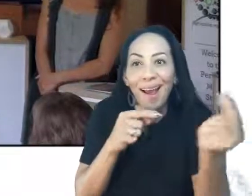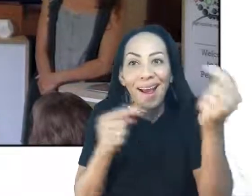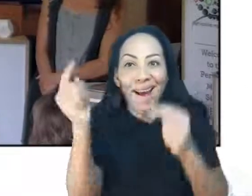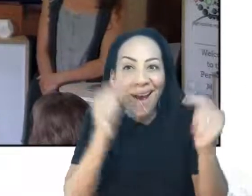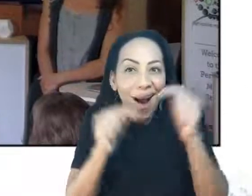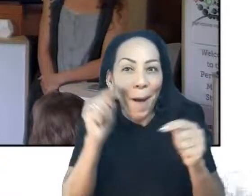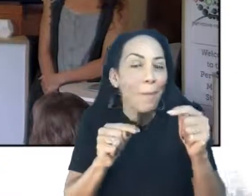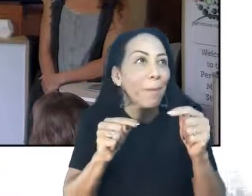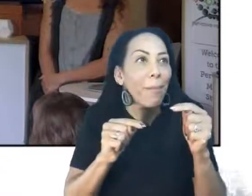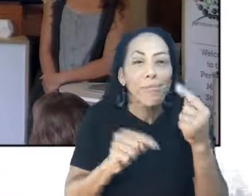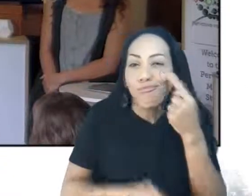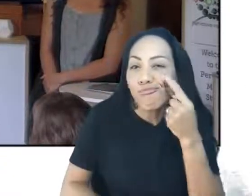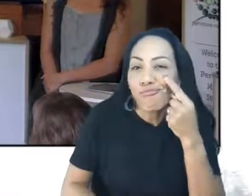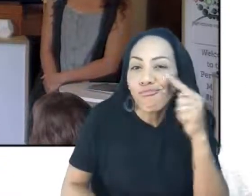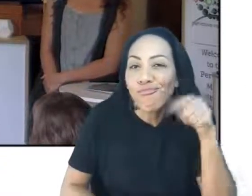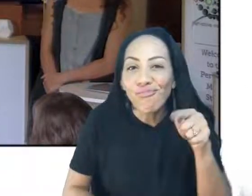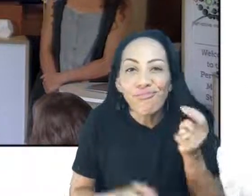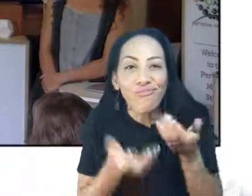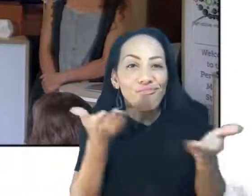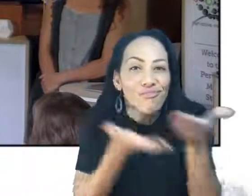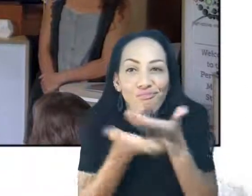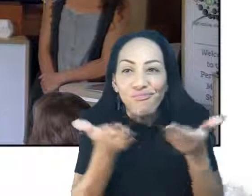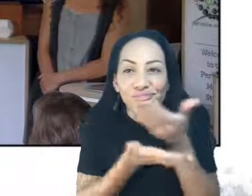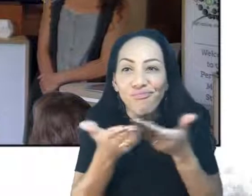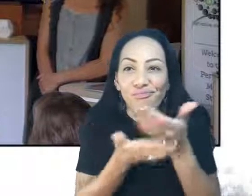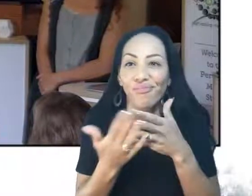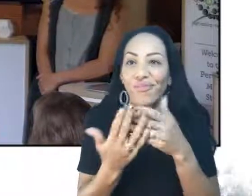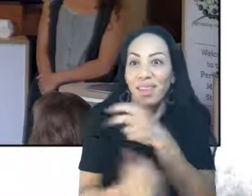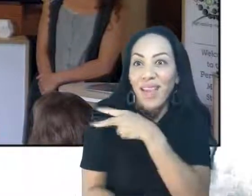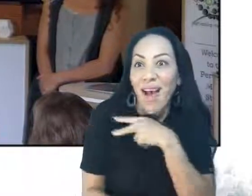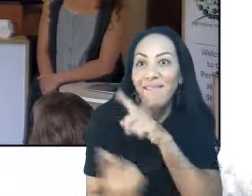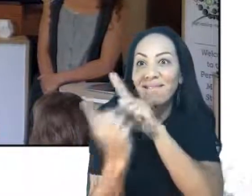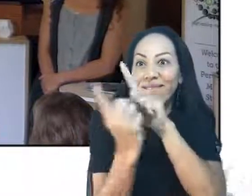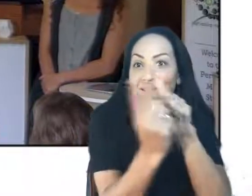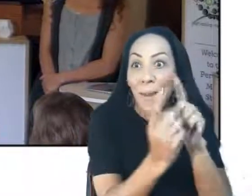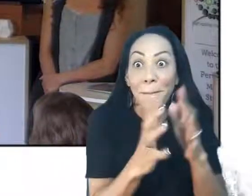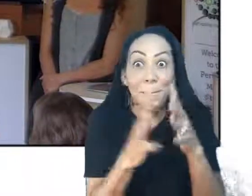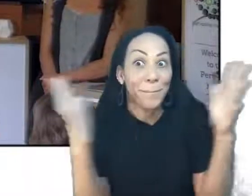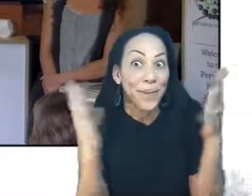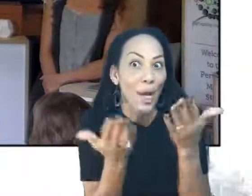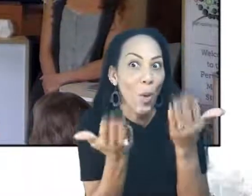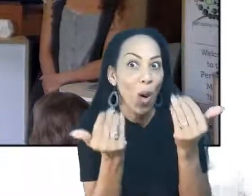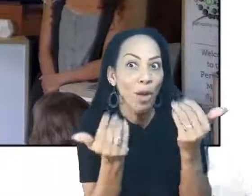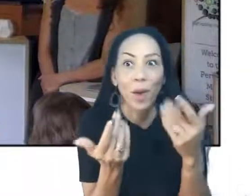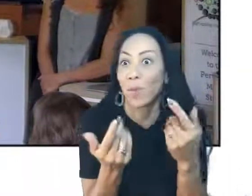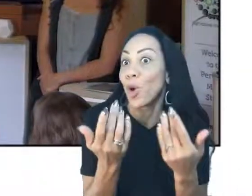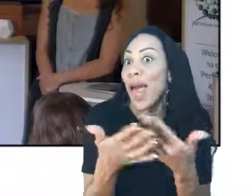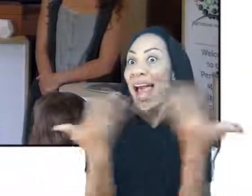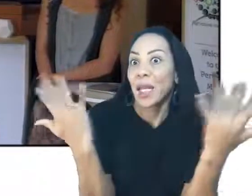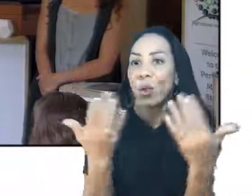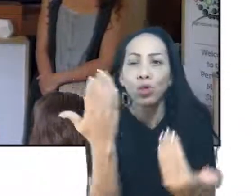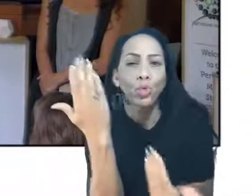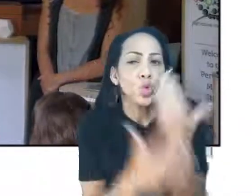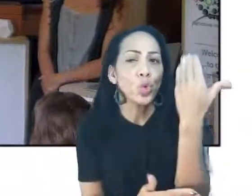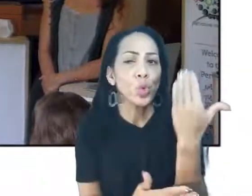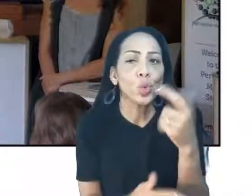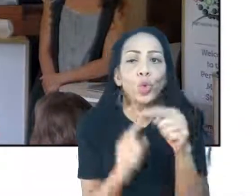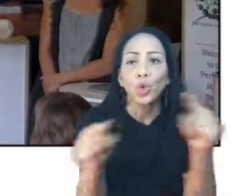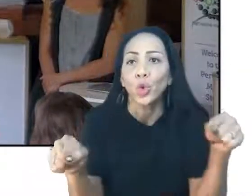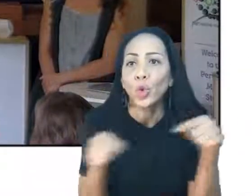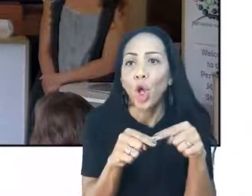our residents and staff from 10 a.m. to 5 p.m. So especially a big welcome to those of you who are new to the studio. Anyone new to the studio want to stand